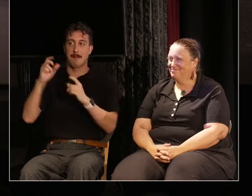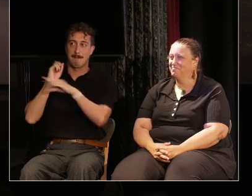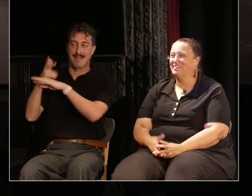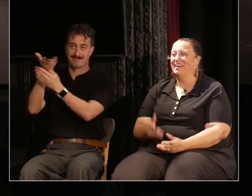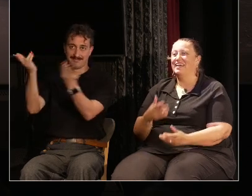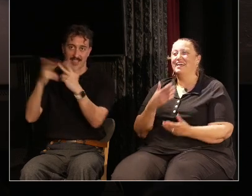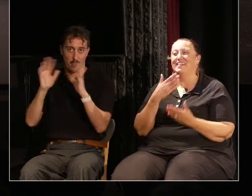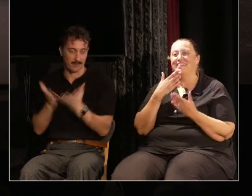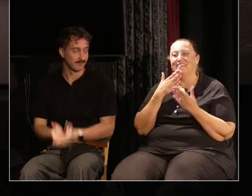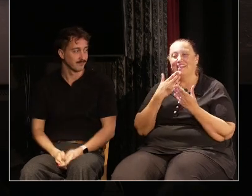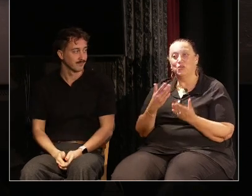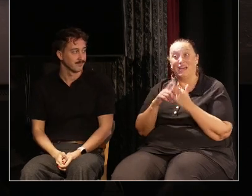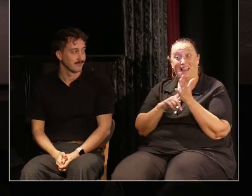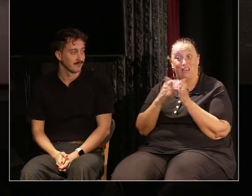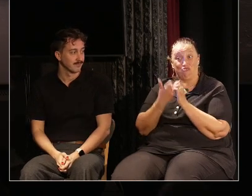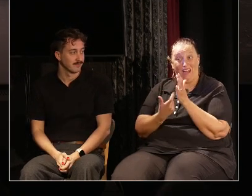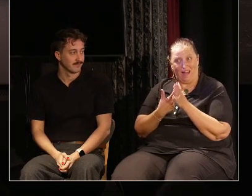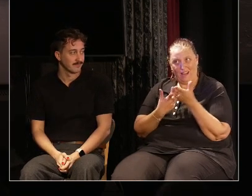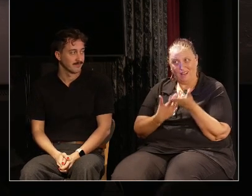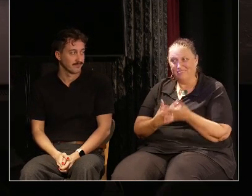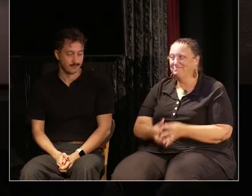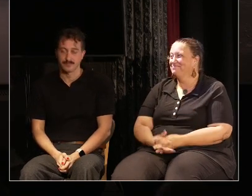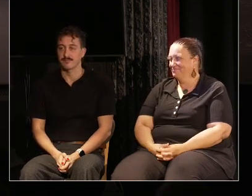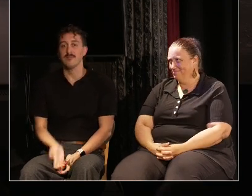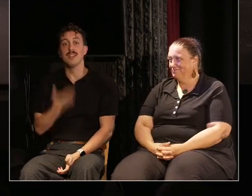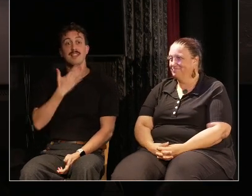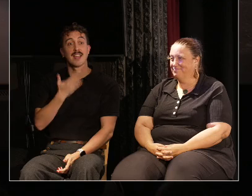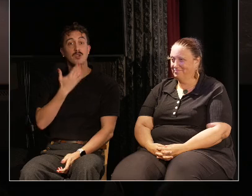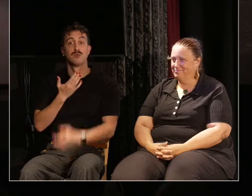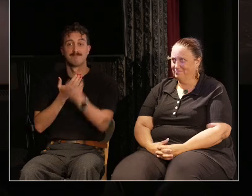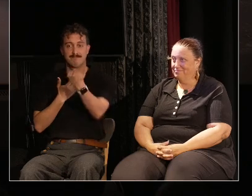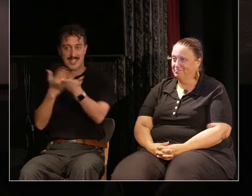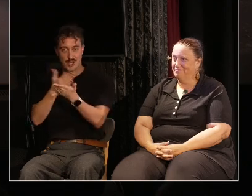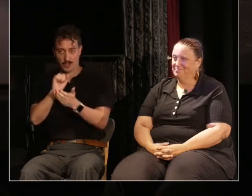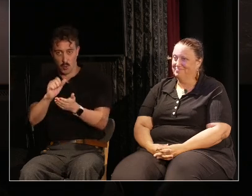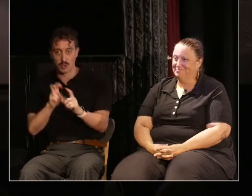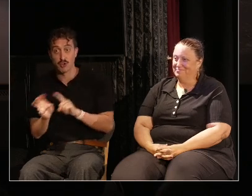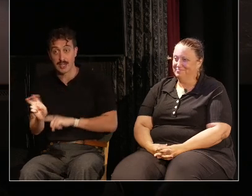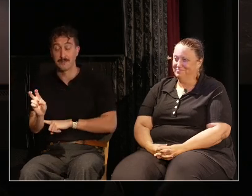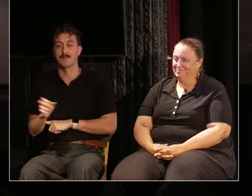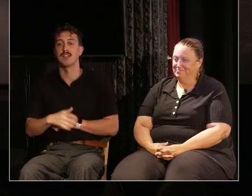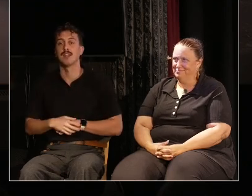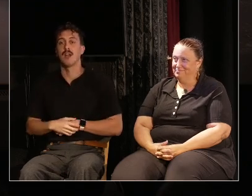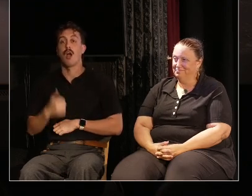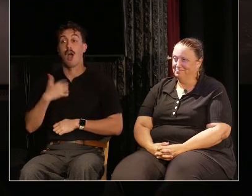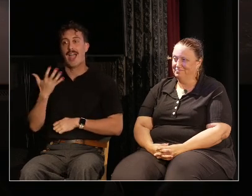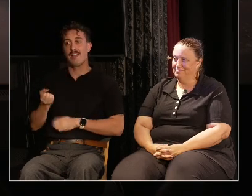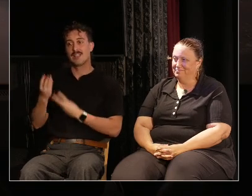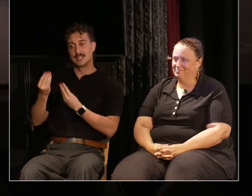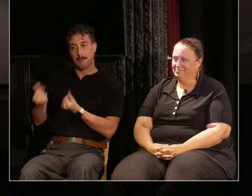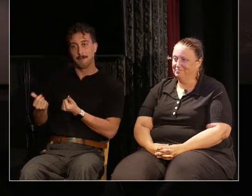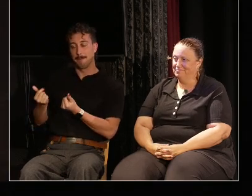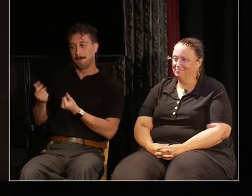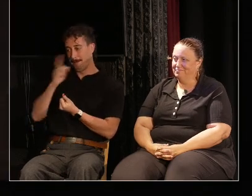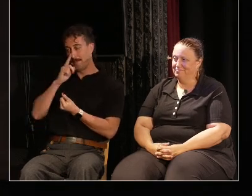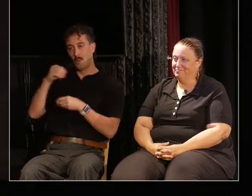Allegra. Look, thank you very much for sharing your journey. I have St Vincent's in my electorate, and I'm,